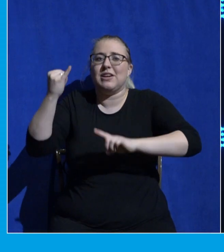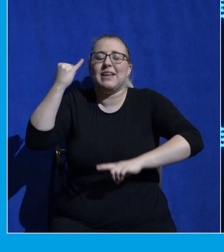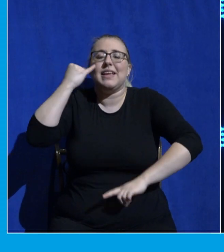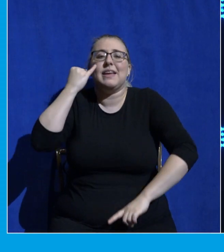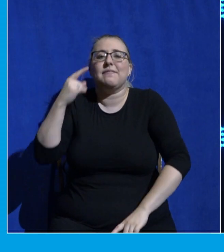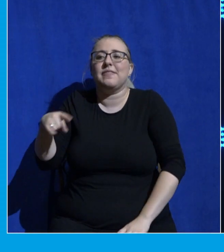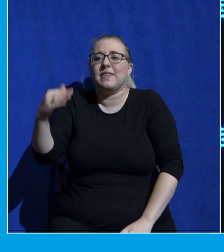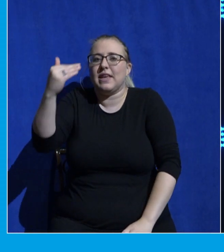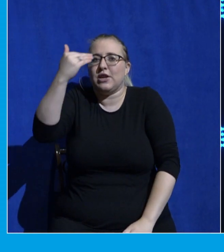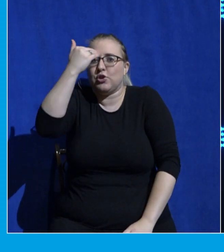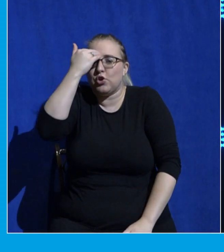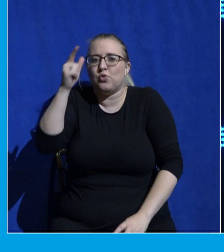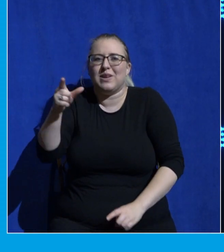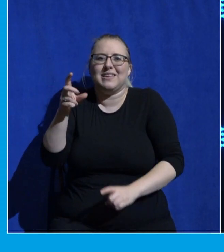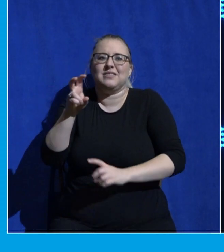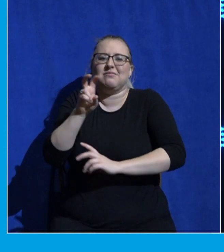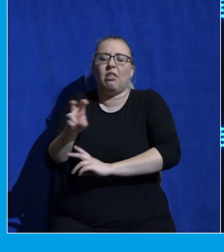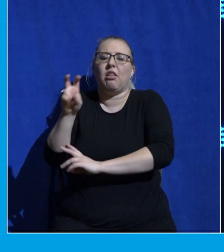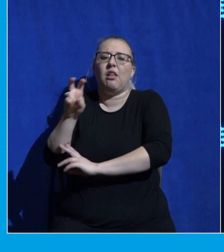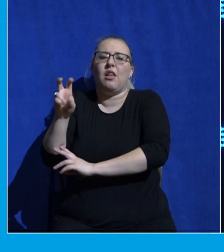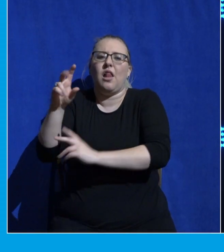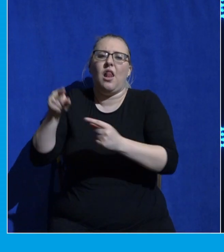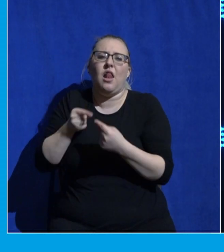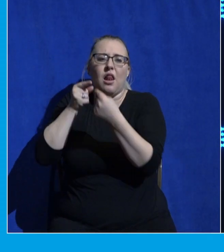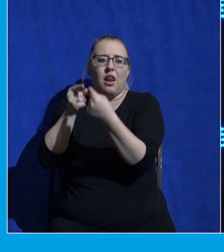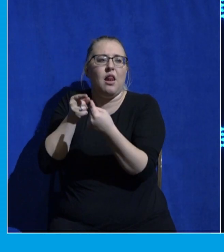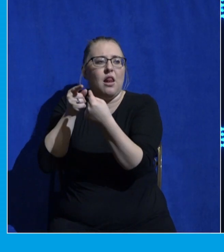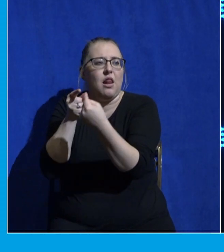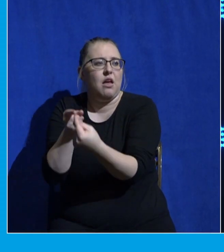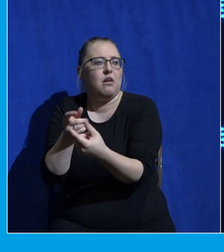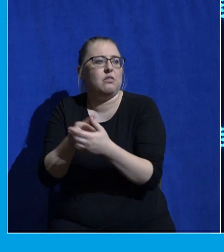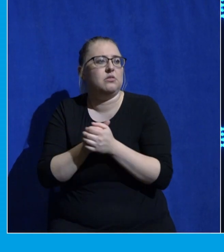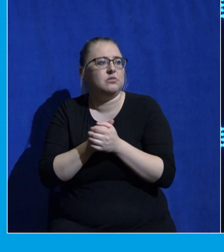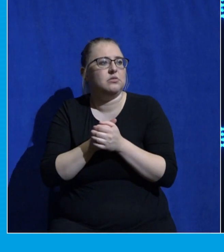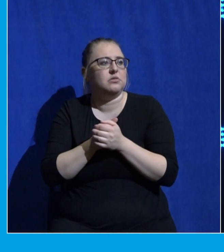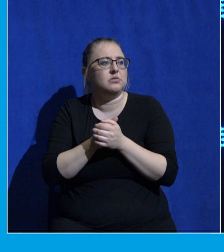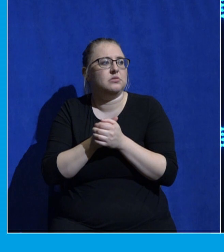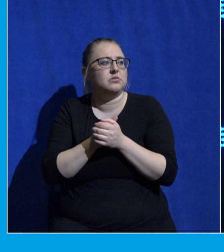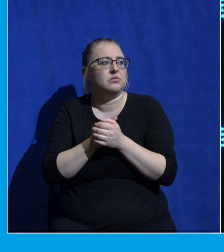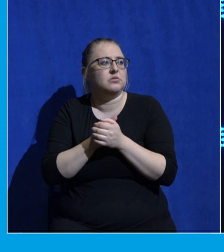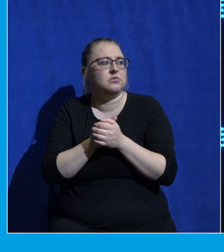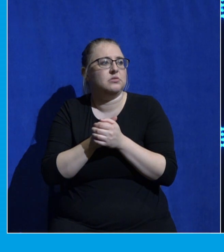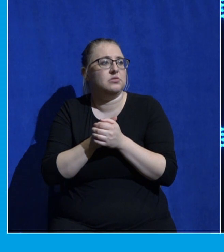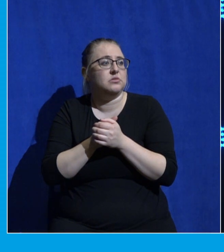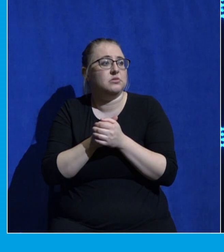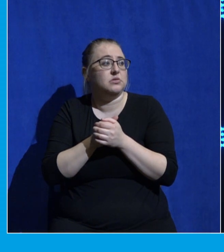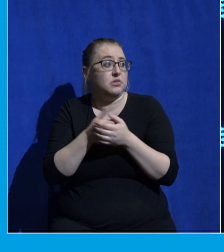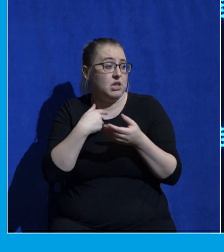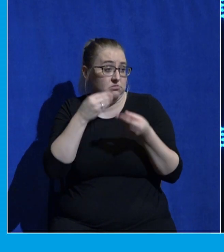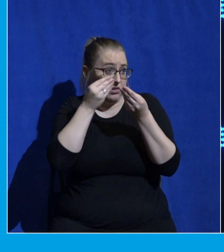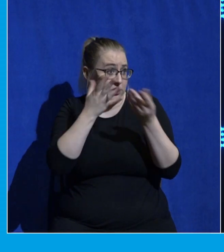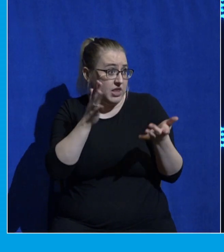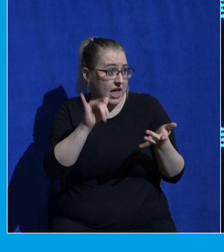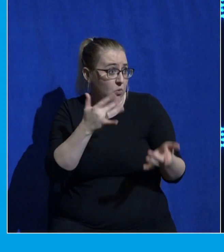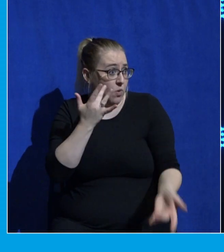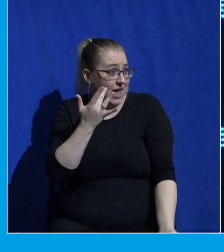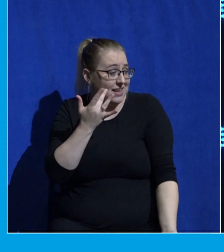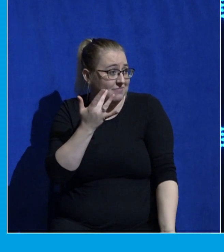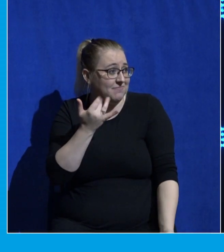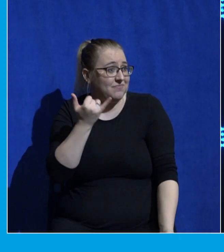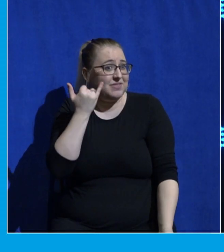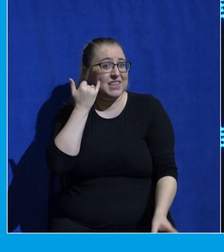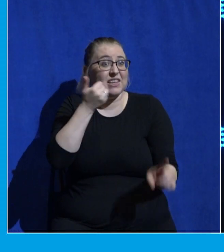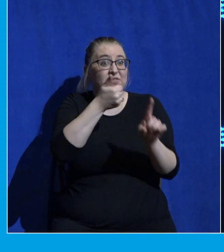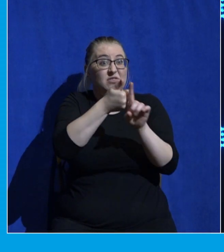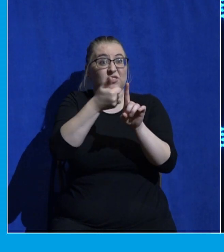knew the uphill journey that he was on. The reason why I say that, people of God, this morning is because if you are a follower of